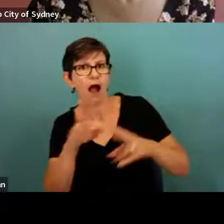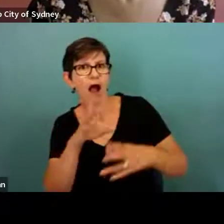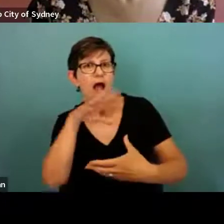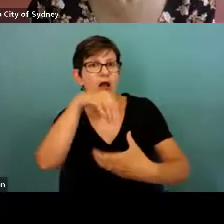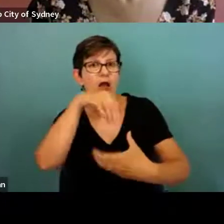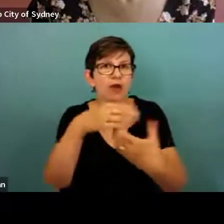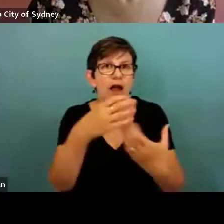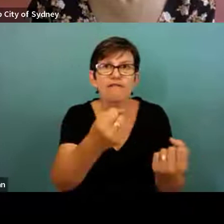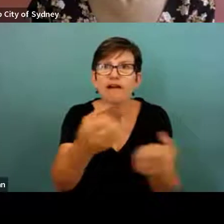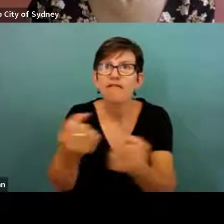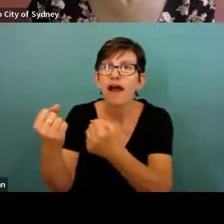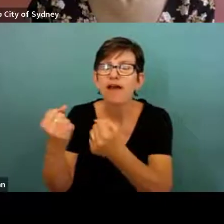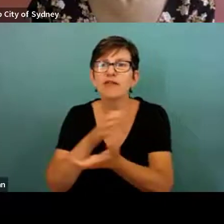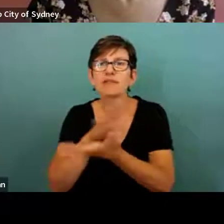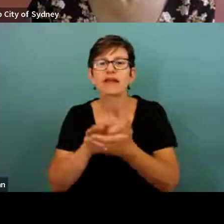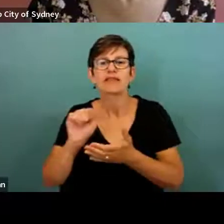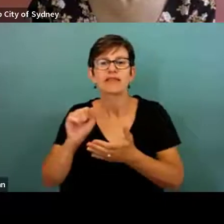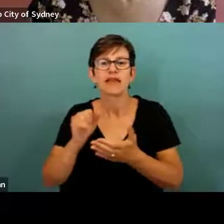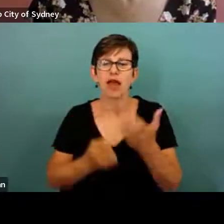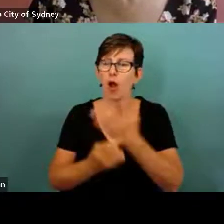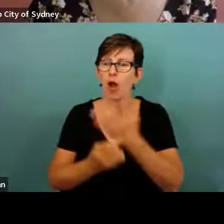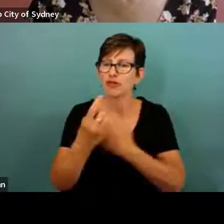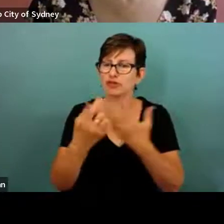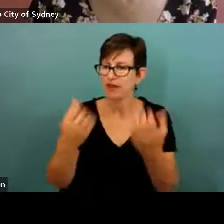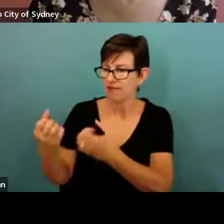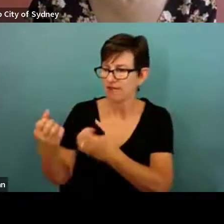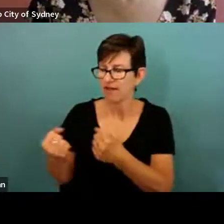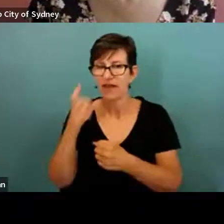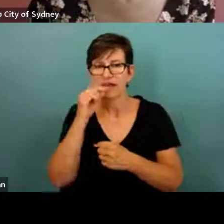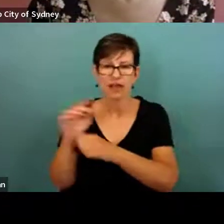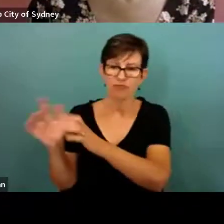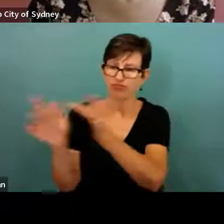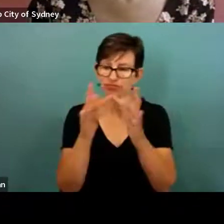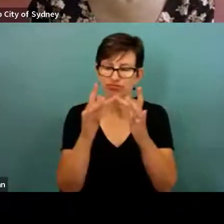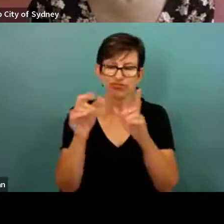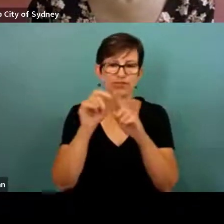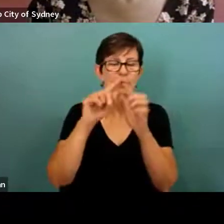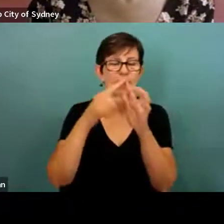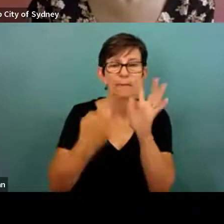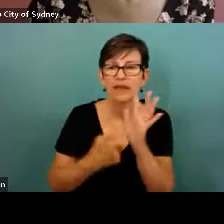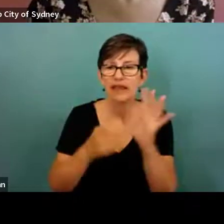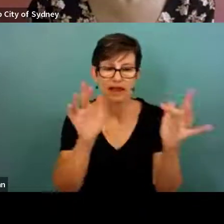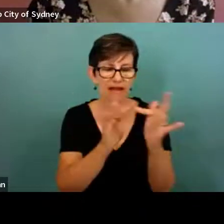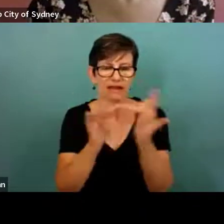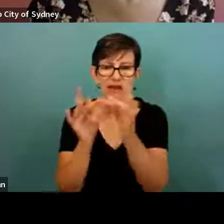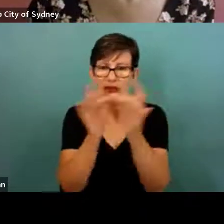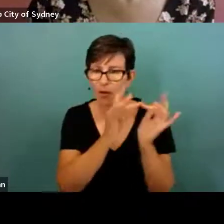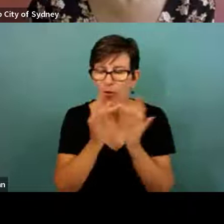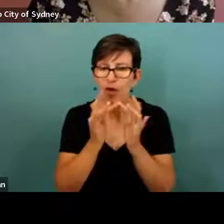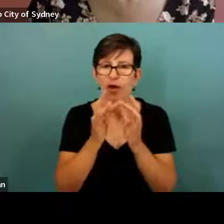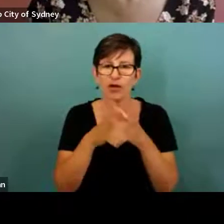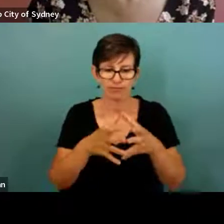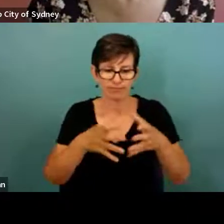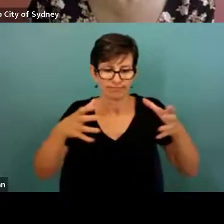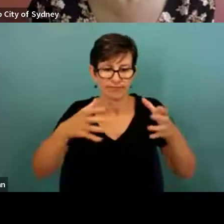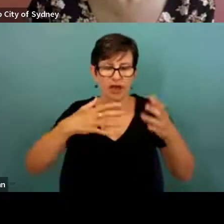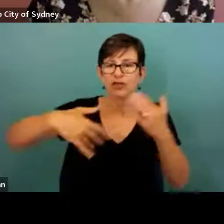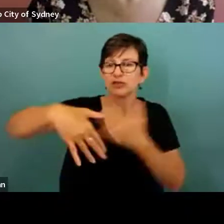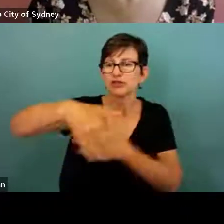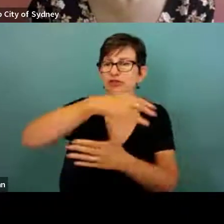in a natural way to expand peer networks, increase social circles, and overall